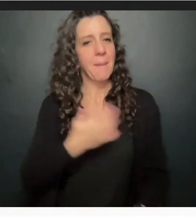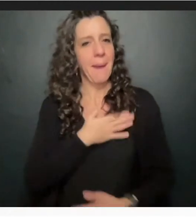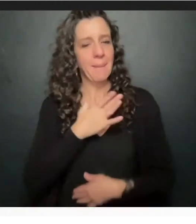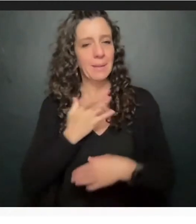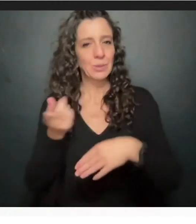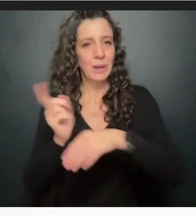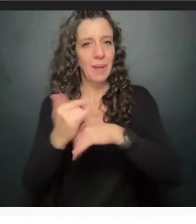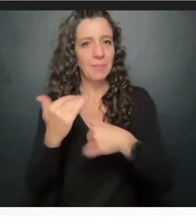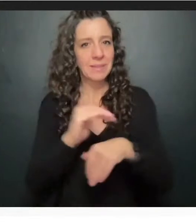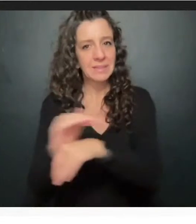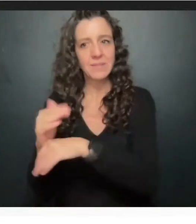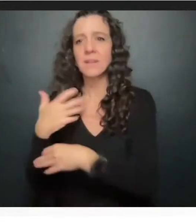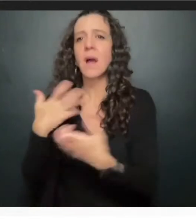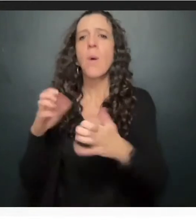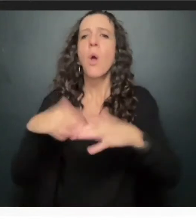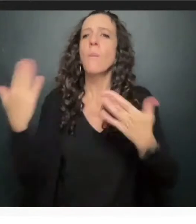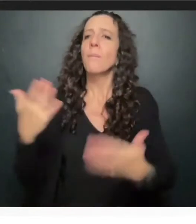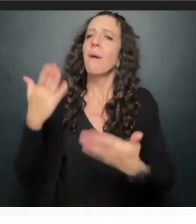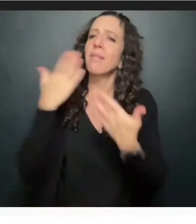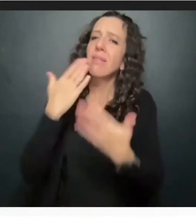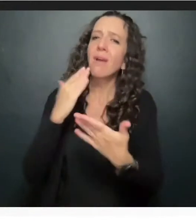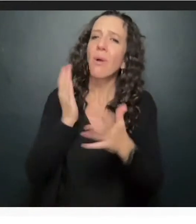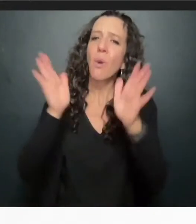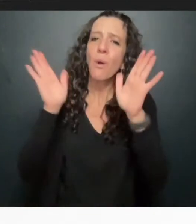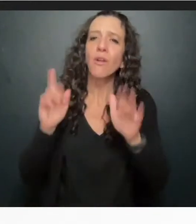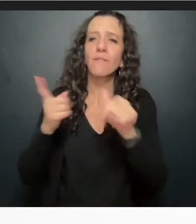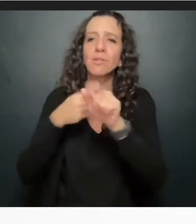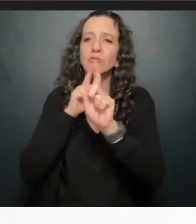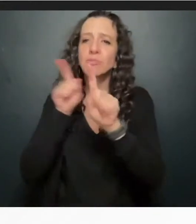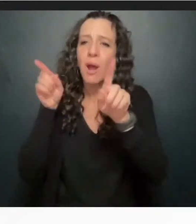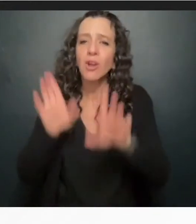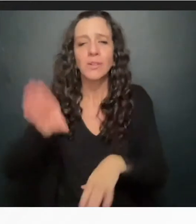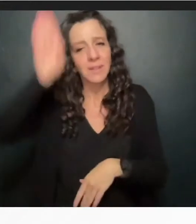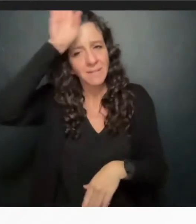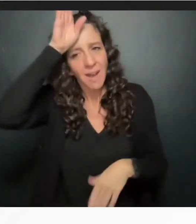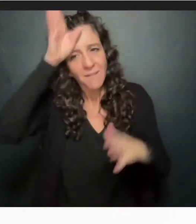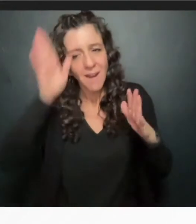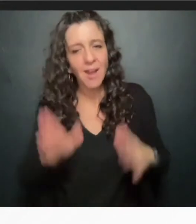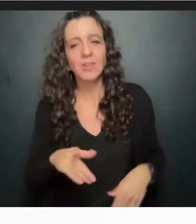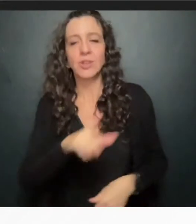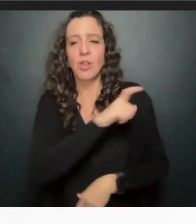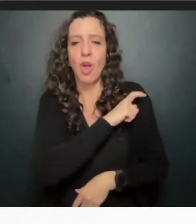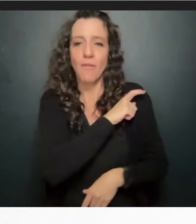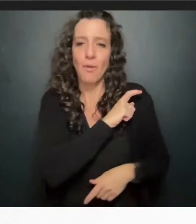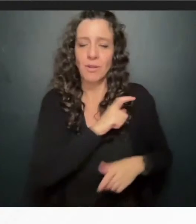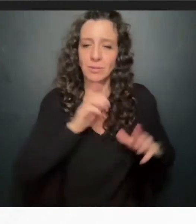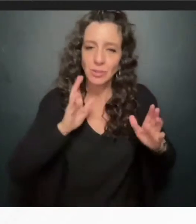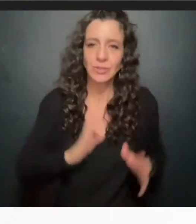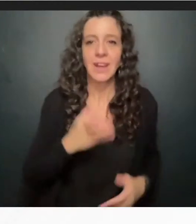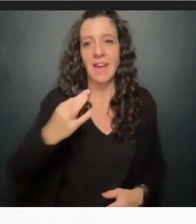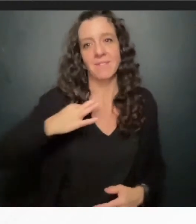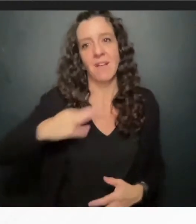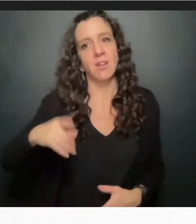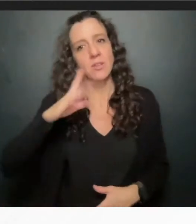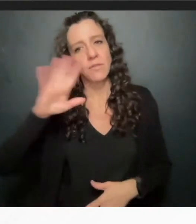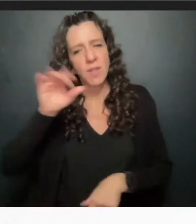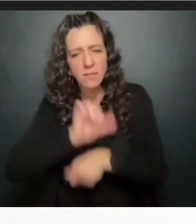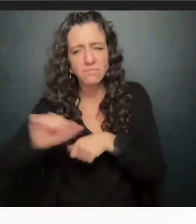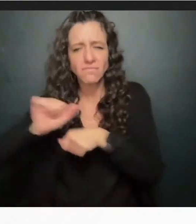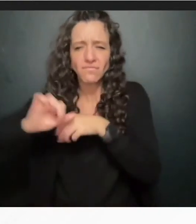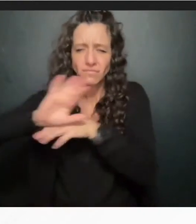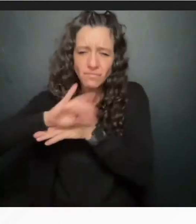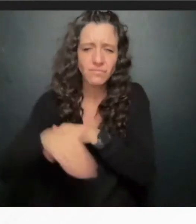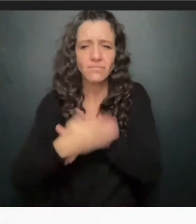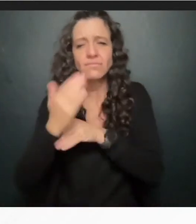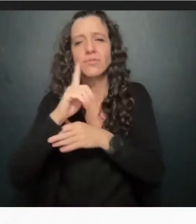start by thanking our incredible first responders, our firefighters, law enforcement officers, and volunteers for their tireless efforts to protect